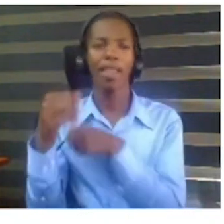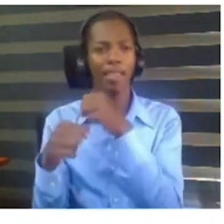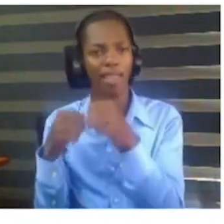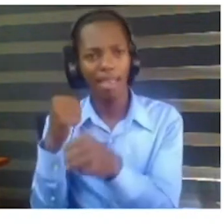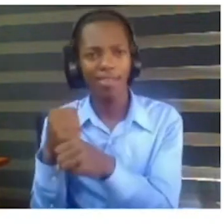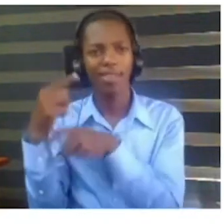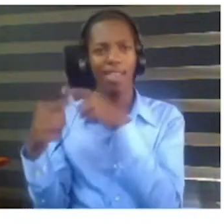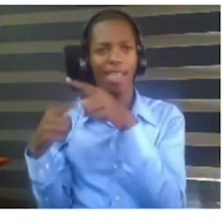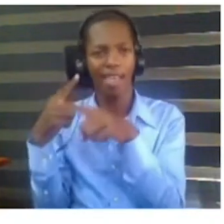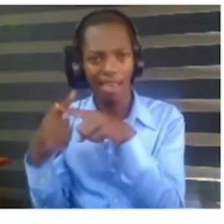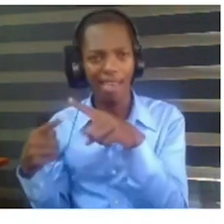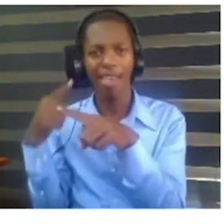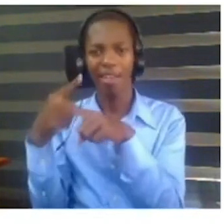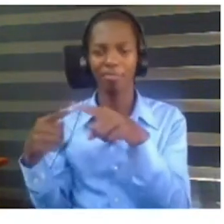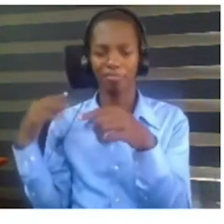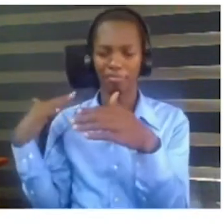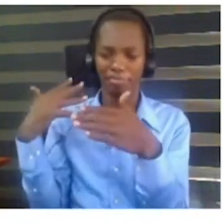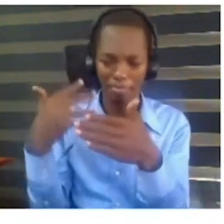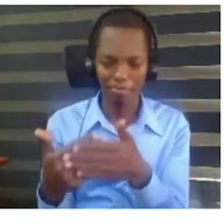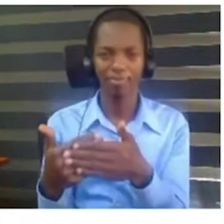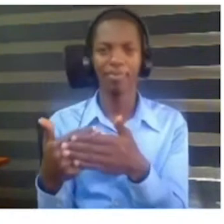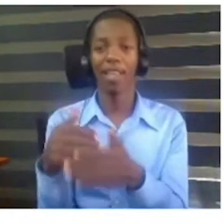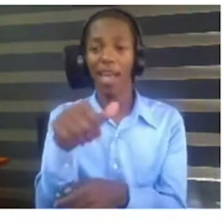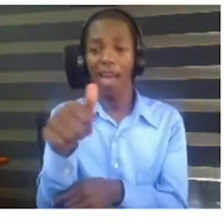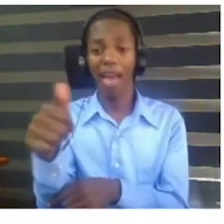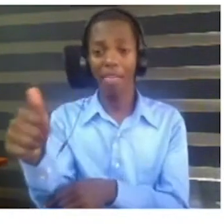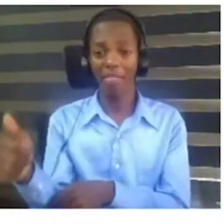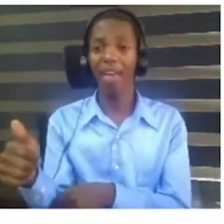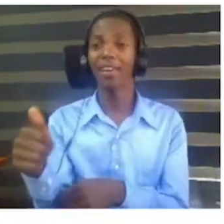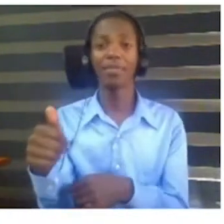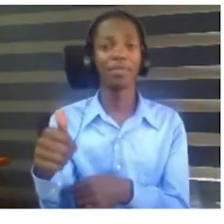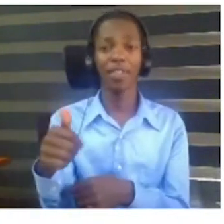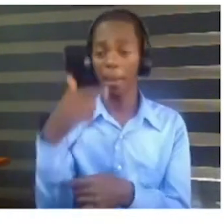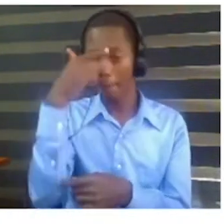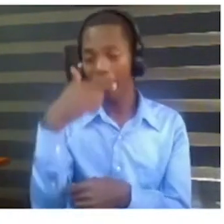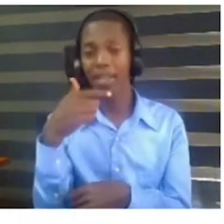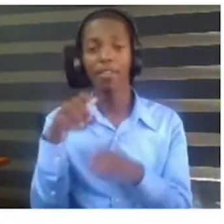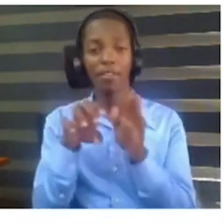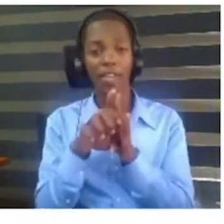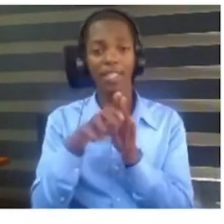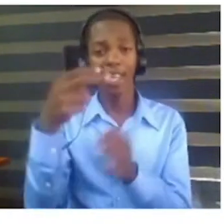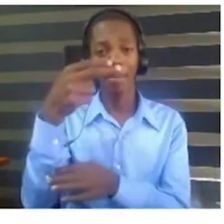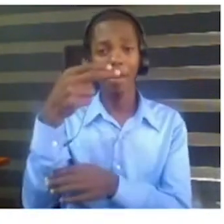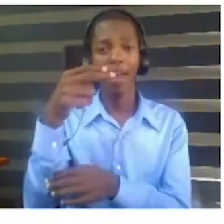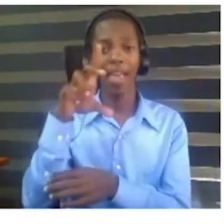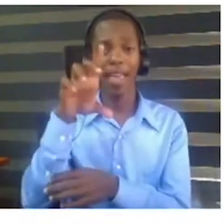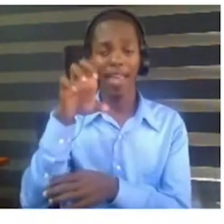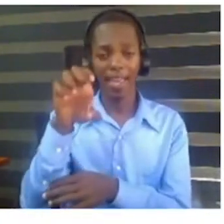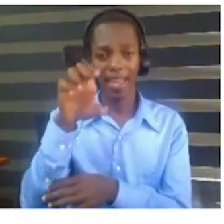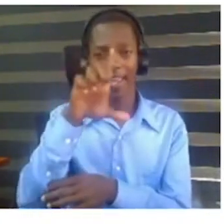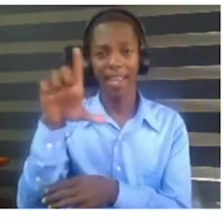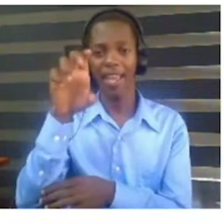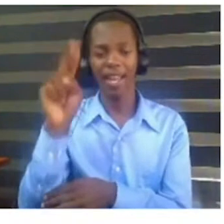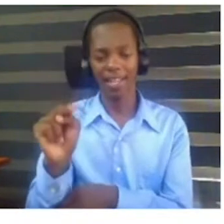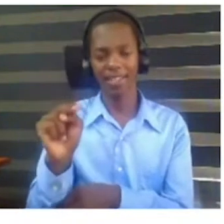Other deaf-blind students, like Helen Keller, wanted to go to Harvard, but back then,